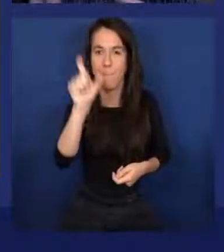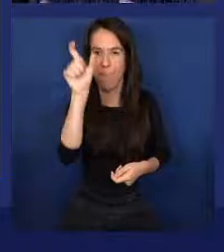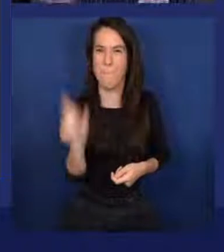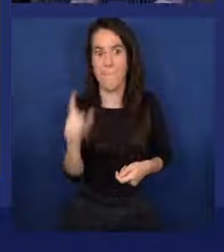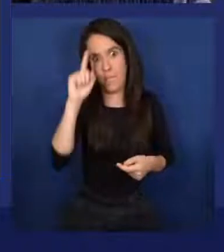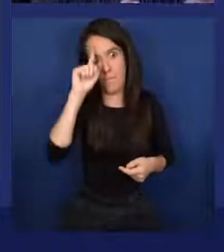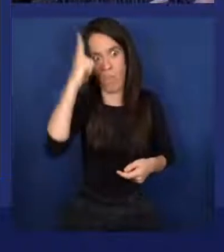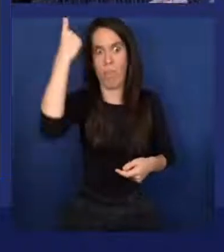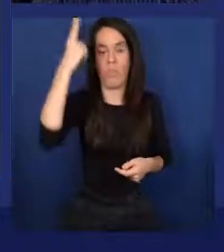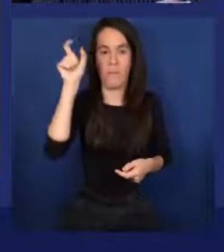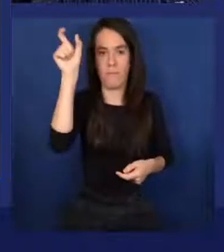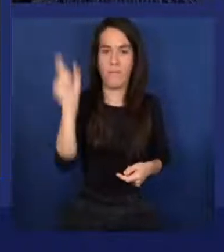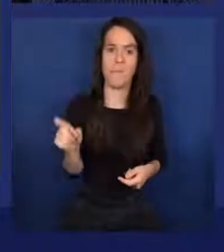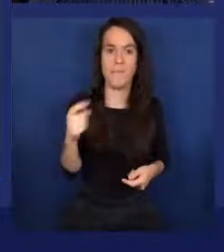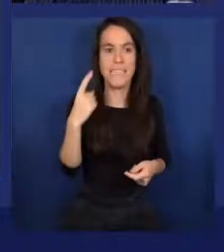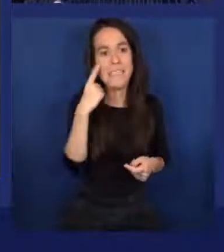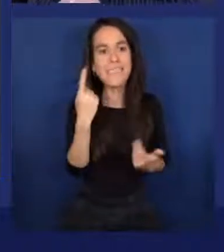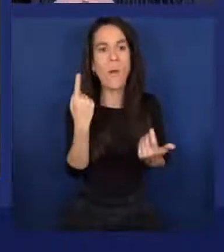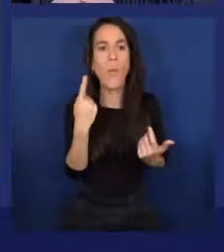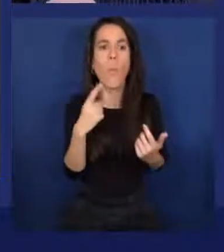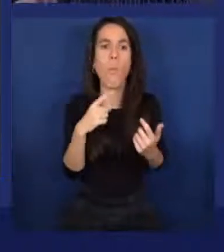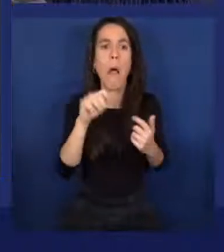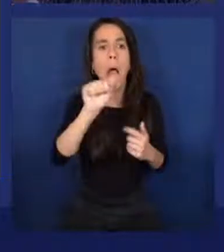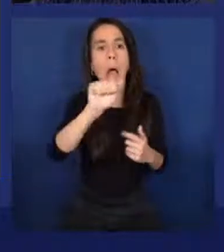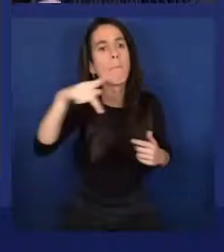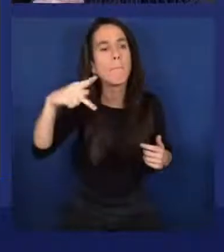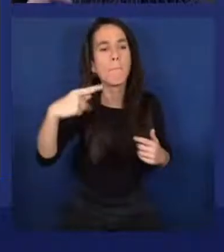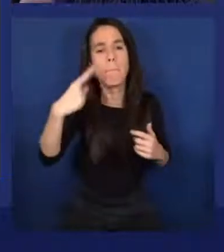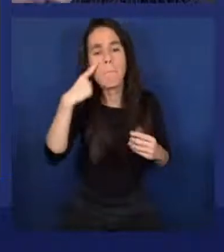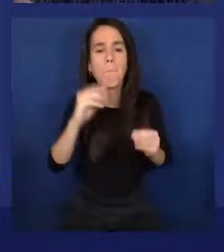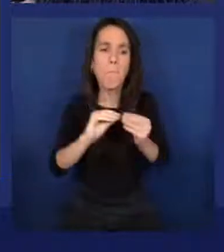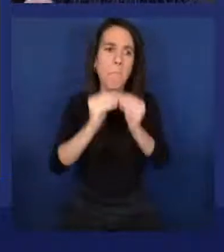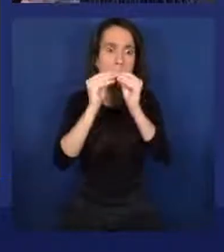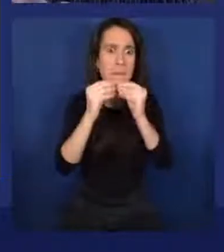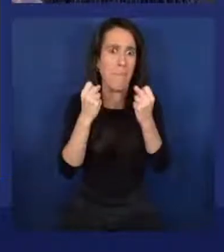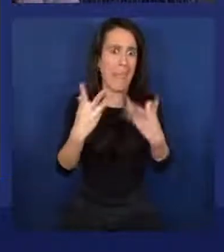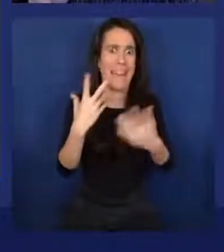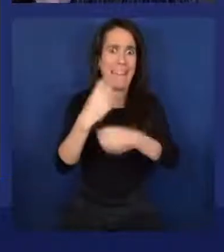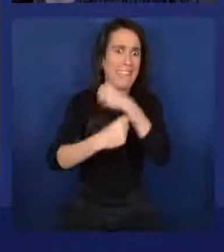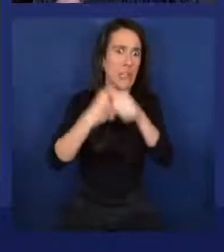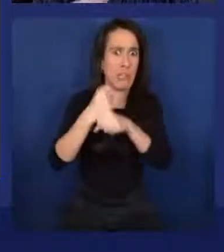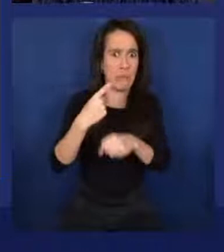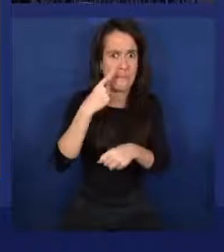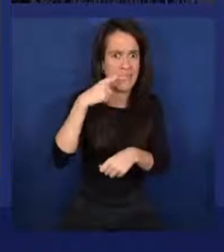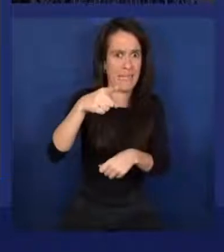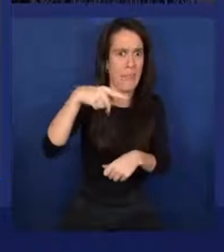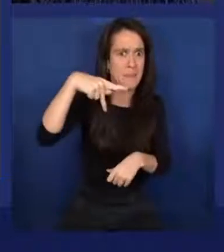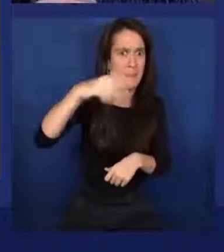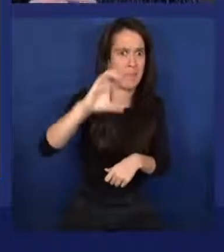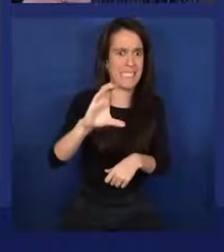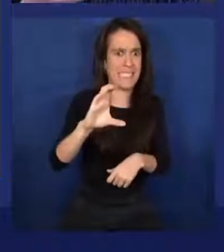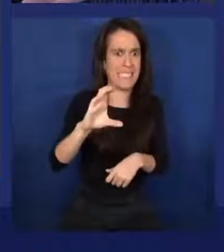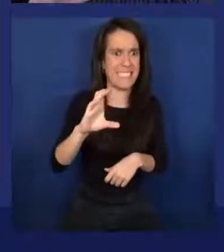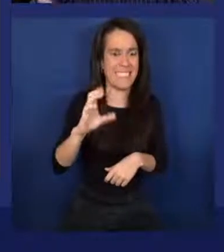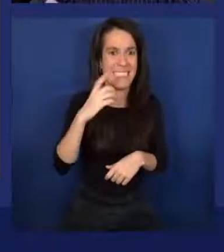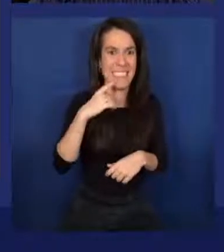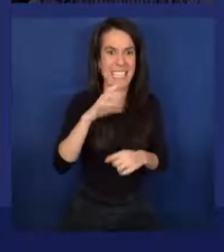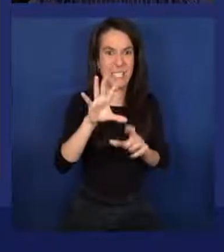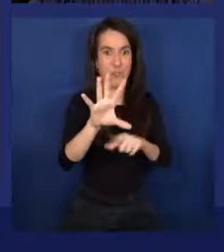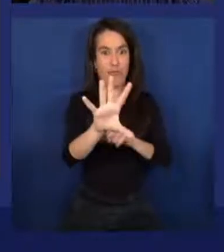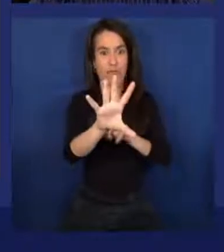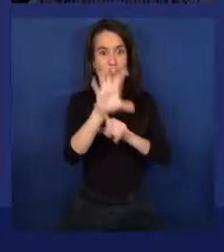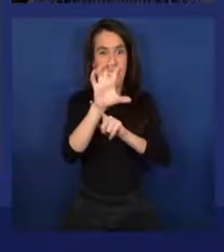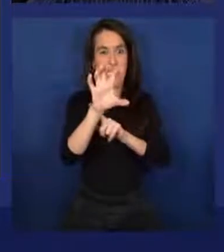a sample application that has followed us around for many, many, many years. I've seen this on PCs and so forth. Even this screenshot is from a much